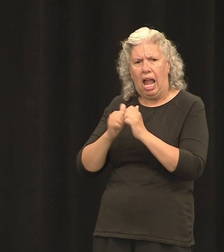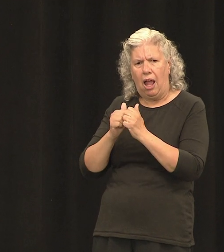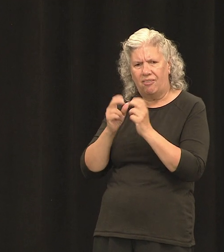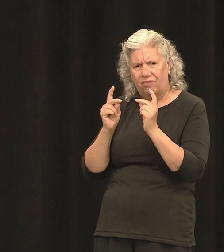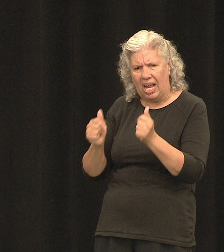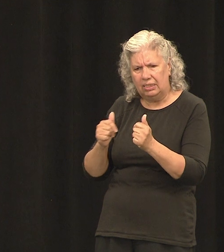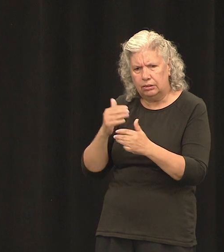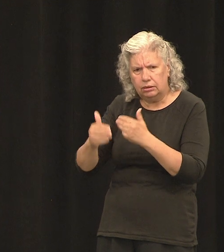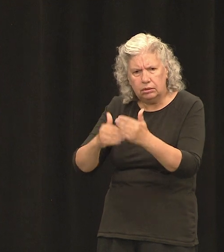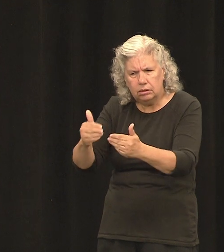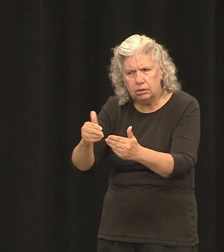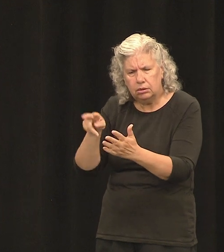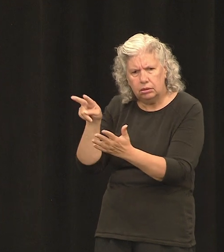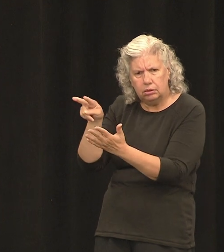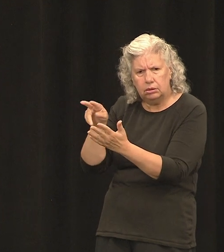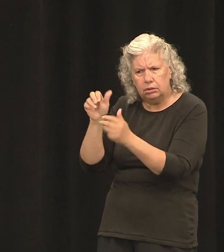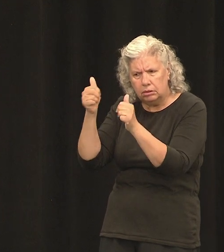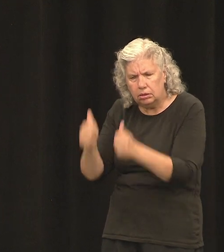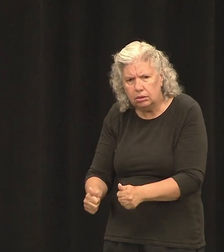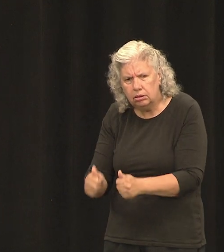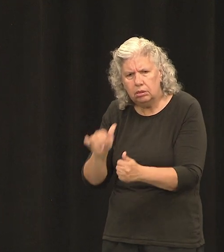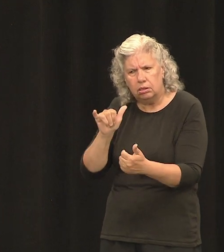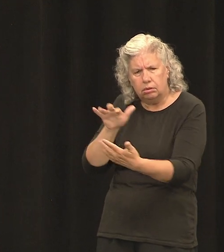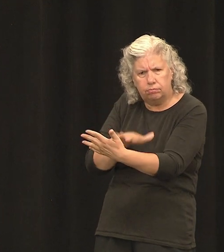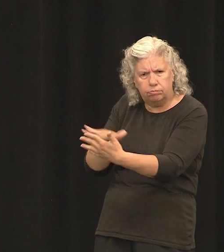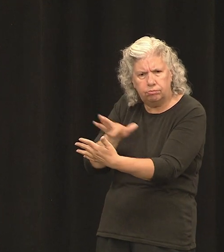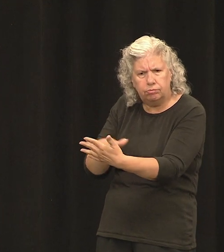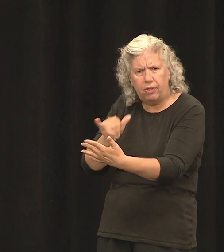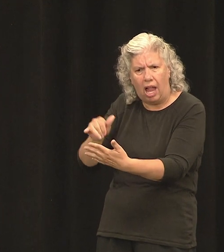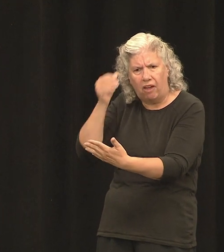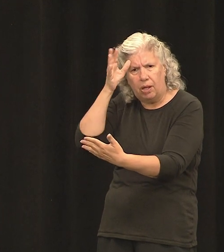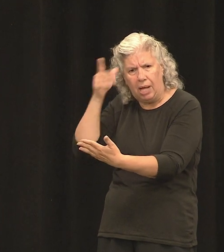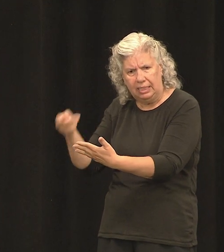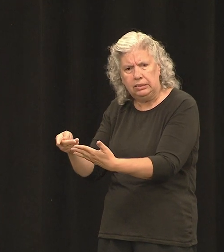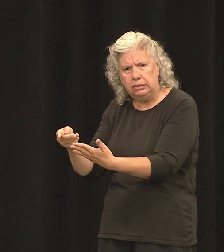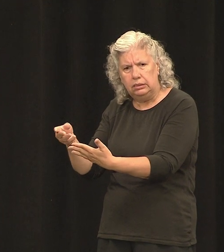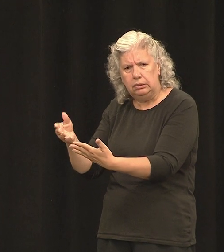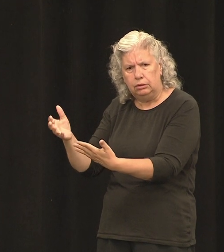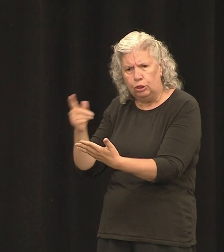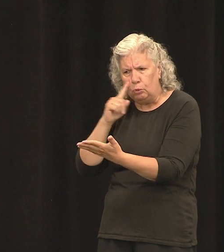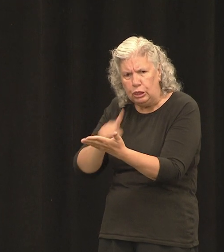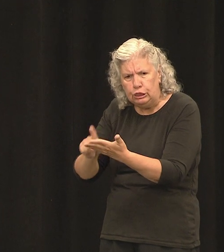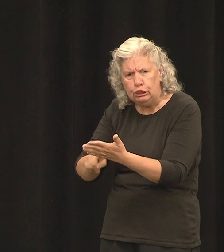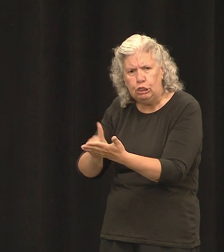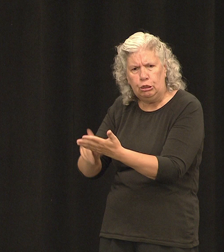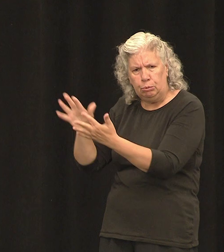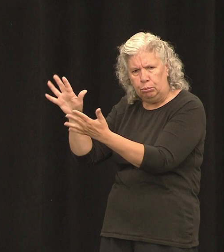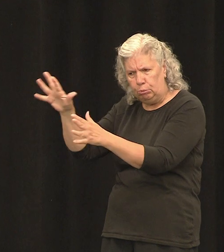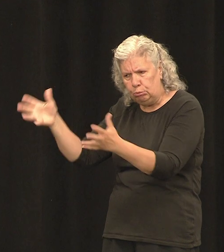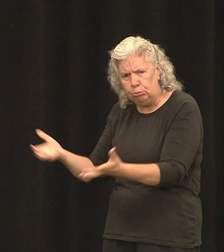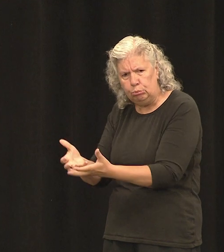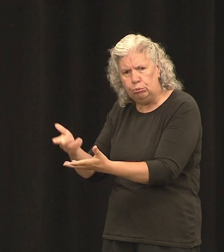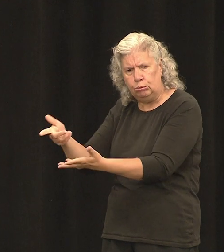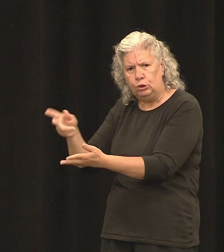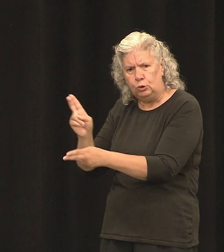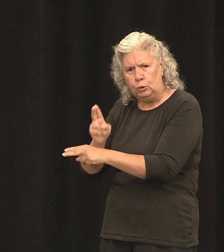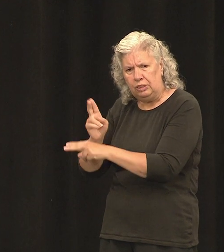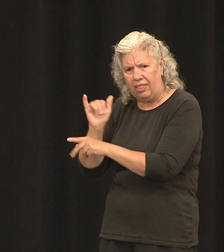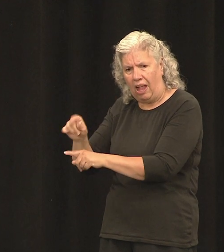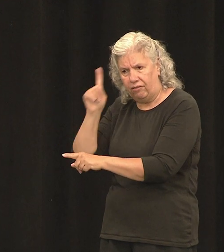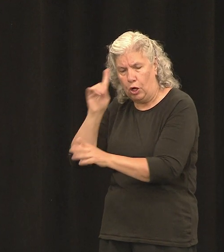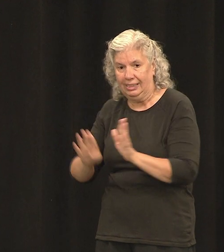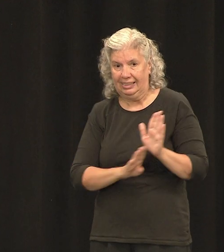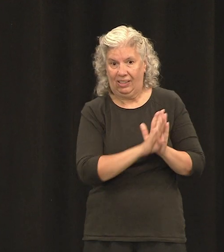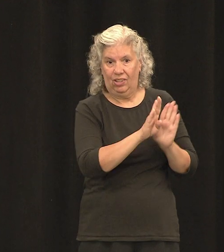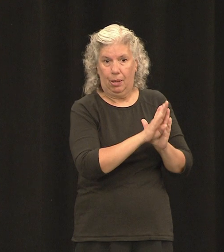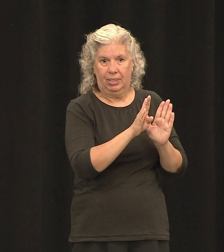to develop models of Usher syndrome, cellular models or animal models. And we develop these animal